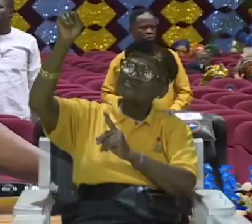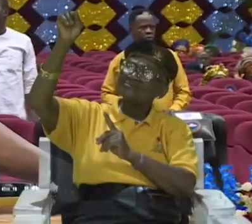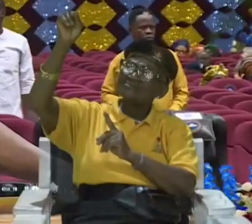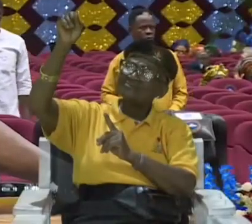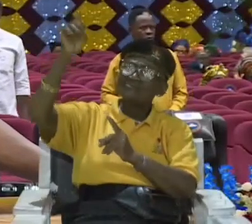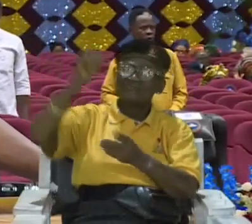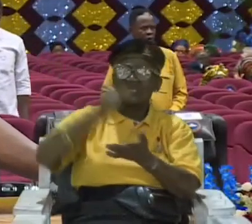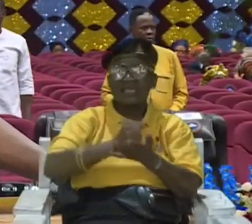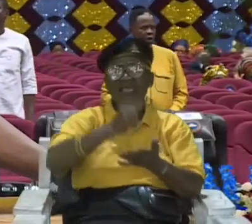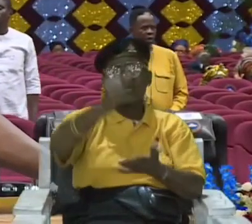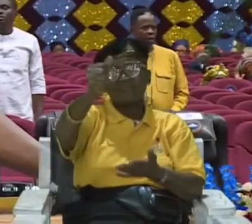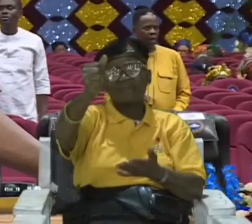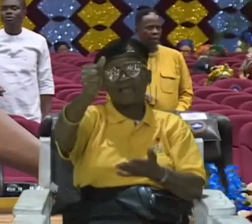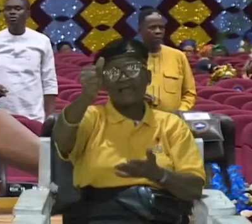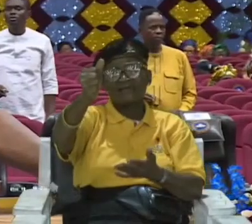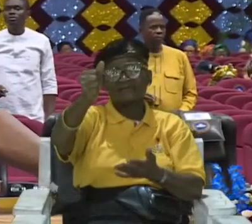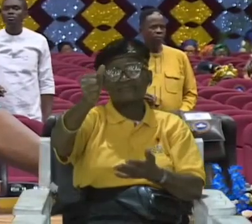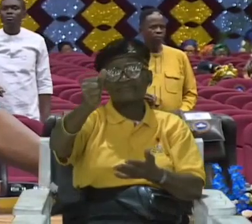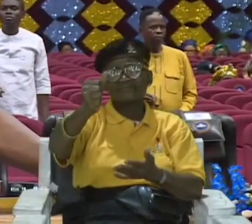Amen.